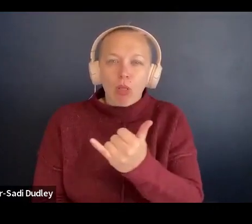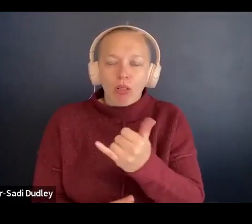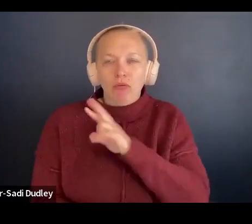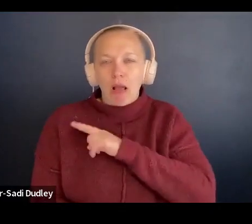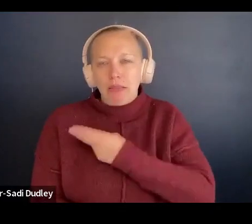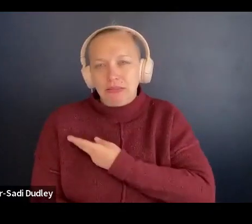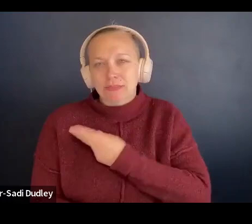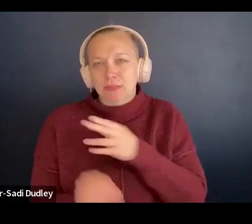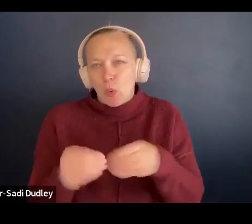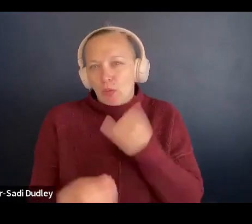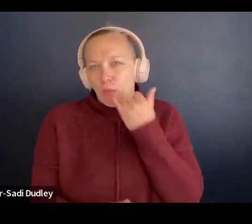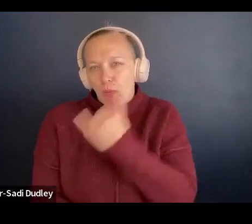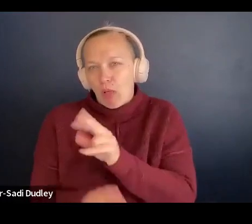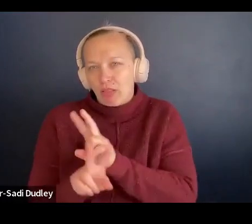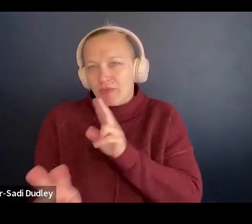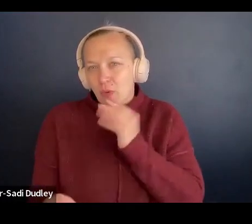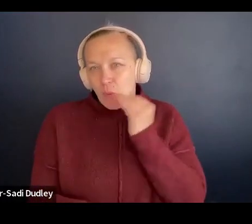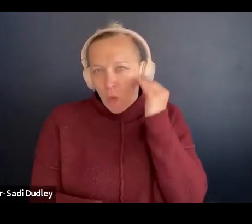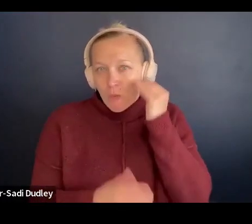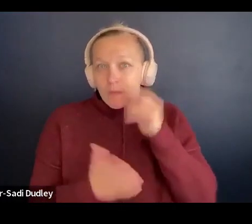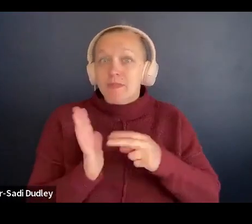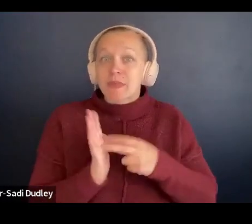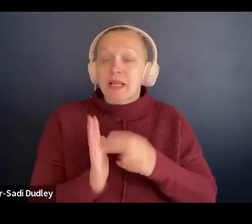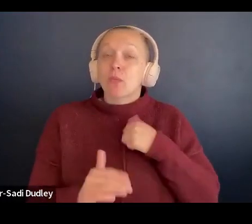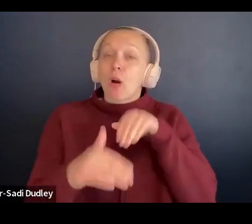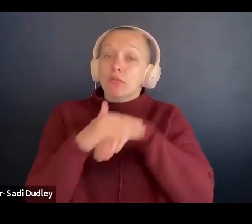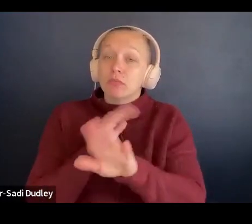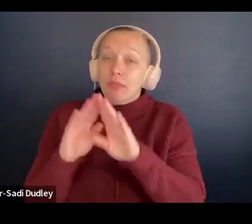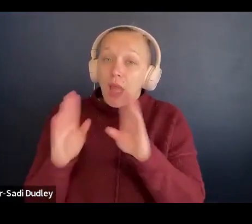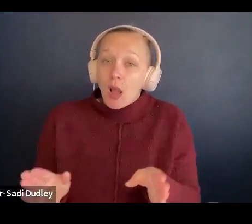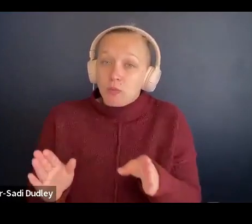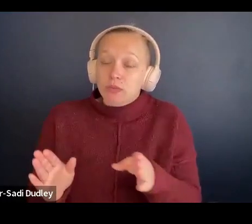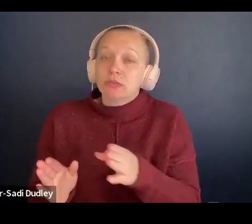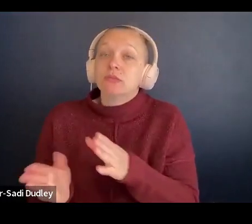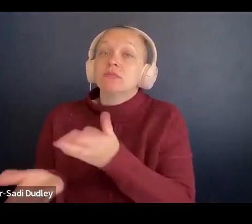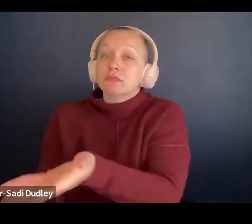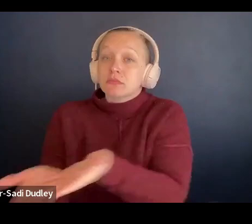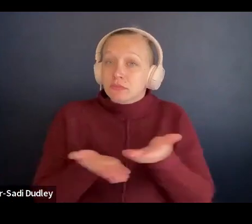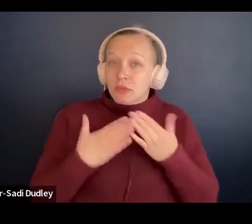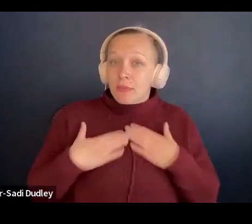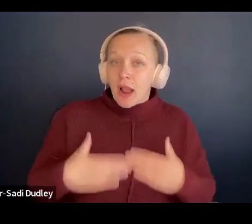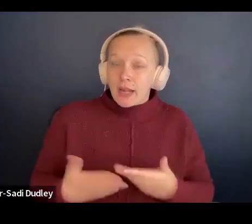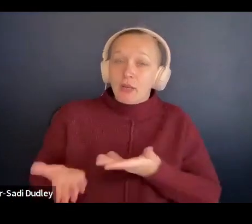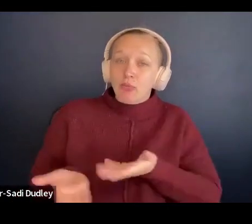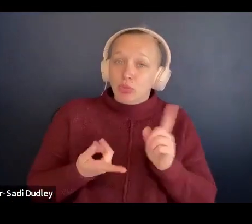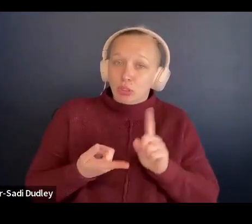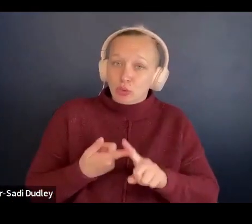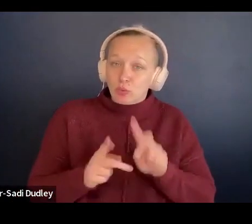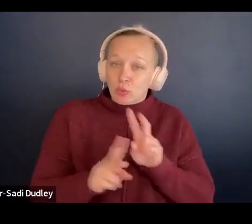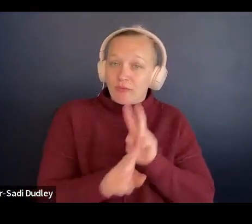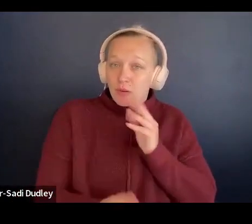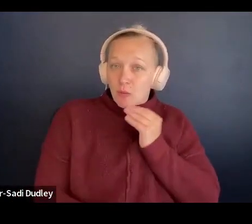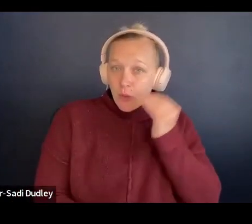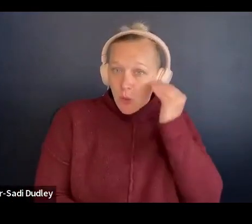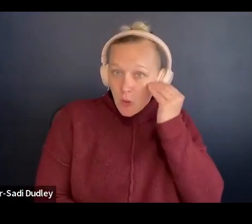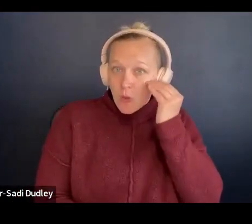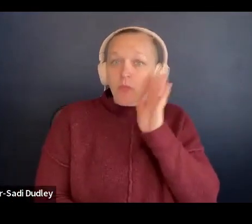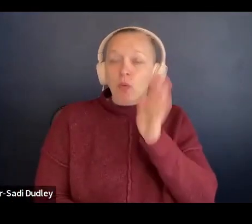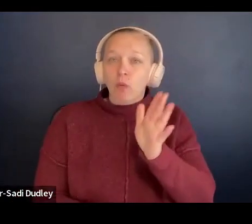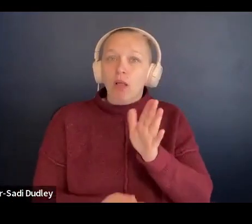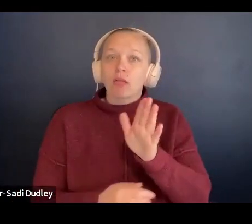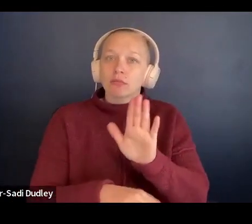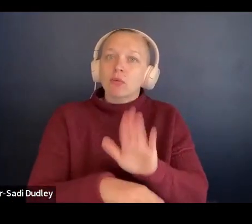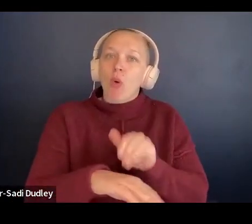the body back to the funeral home, and then typically you would meet with the funeral home either that day or the day after or whenever works for the